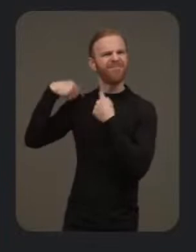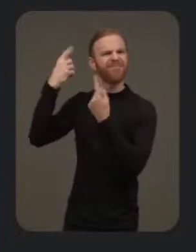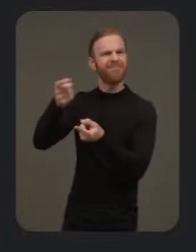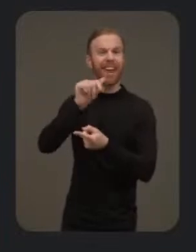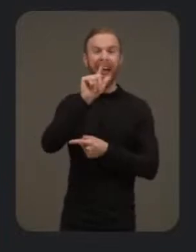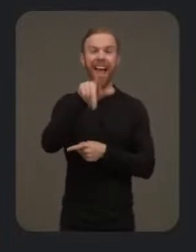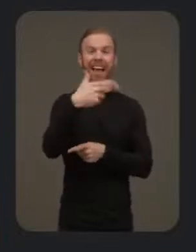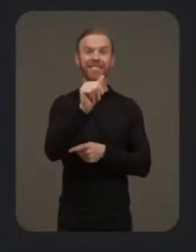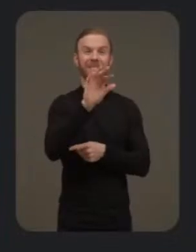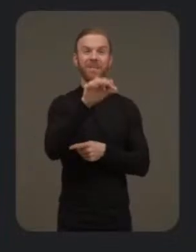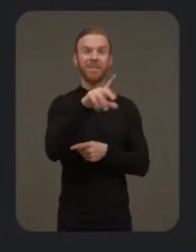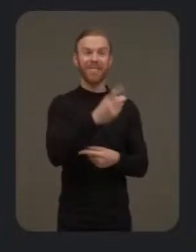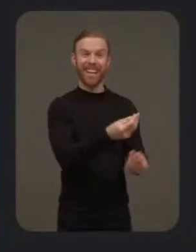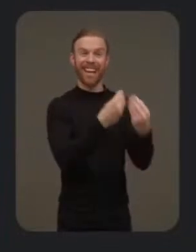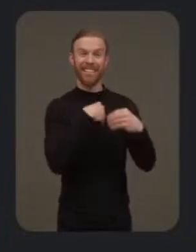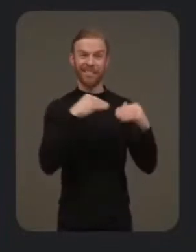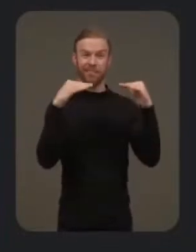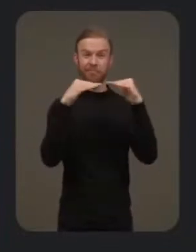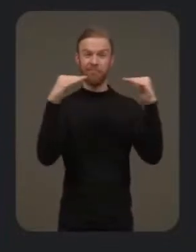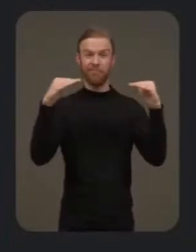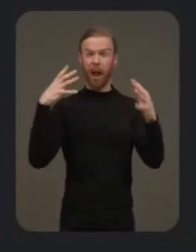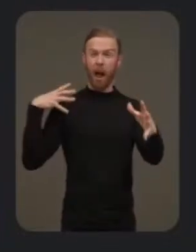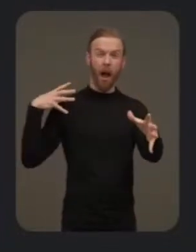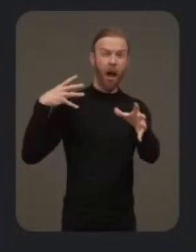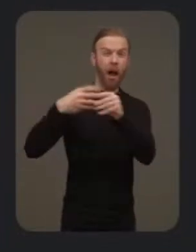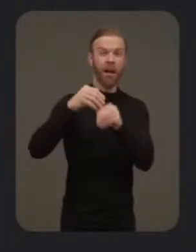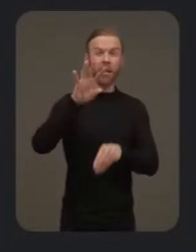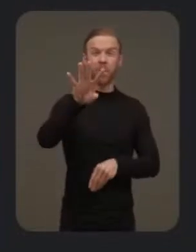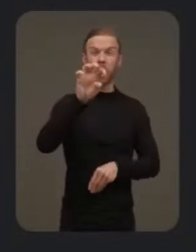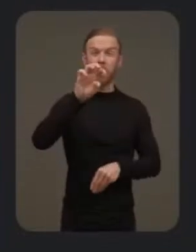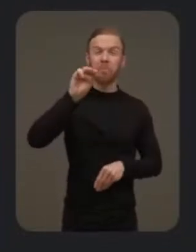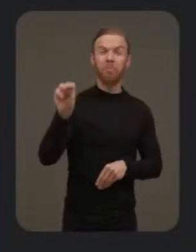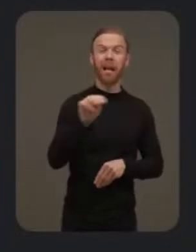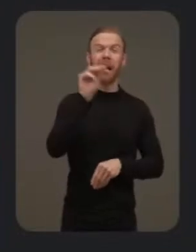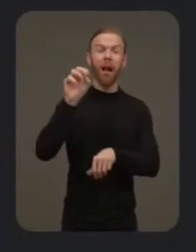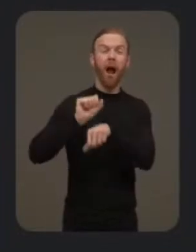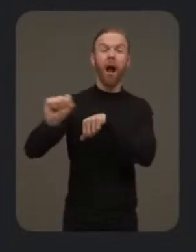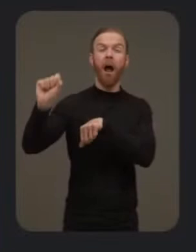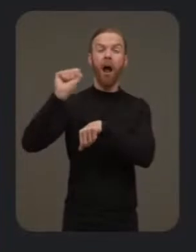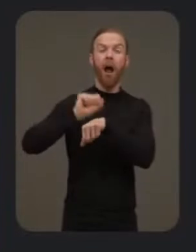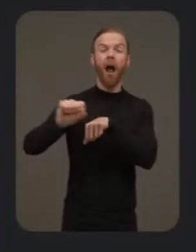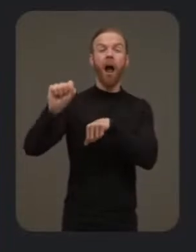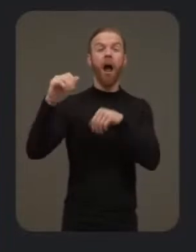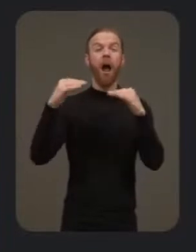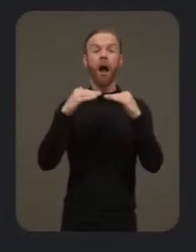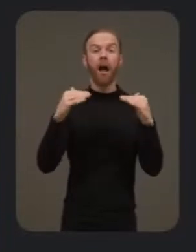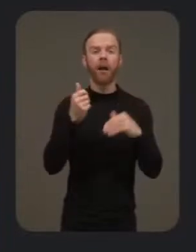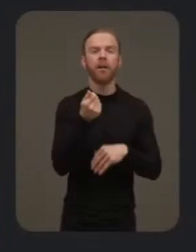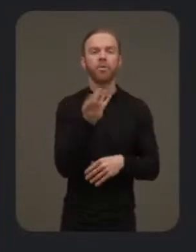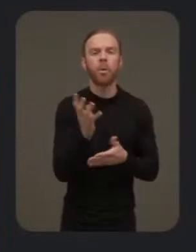the equivalent of nearly 400 million years of progress in just weeks.